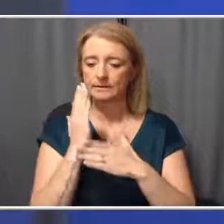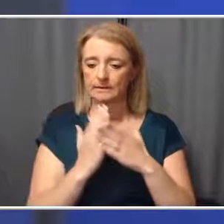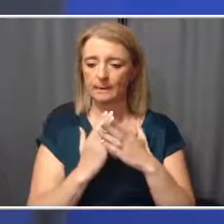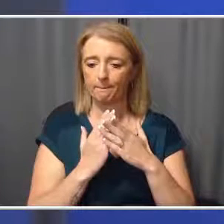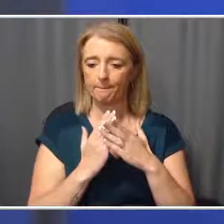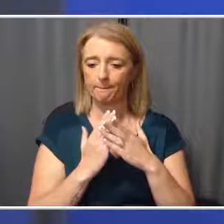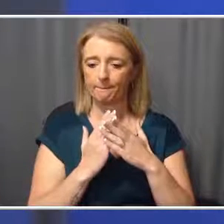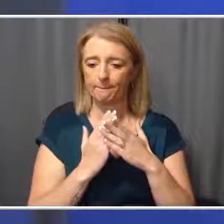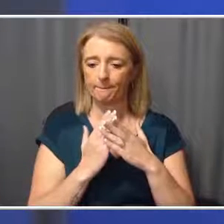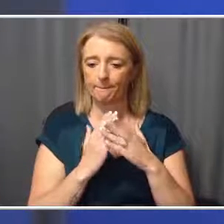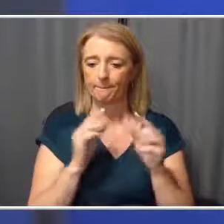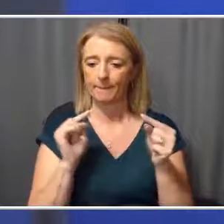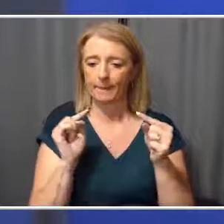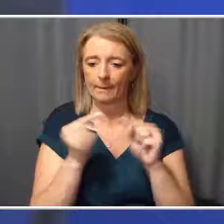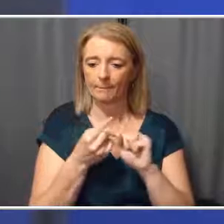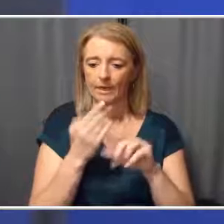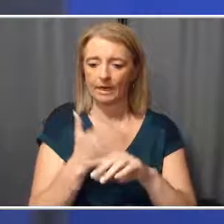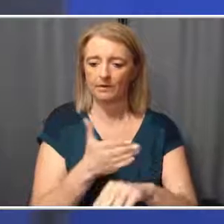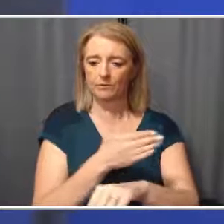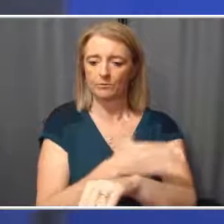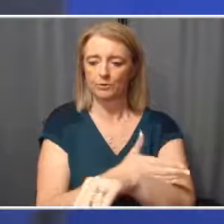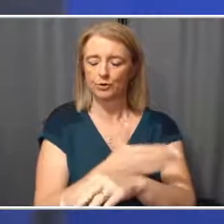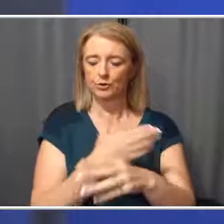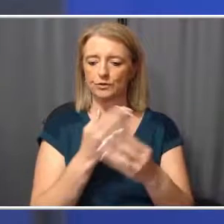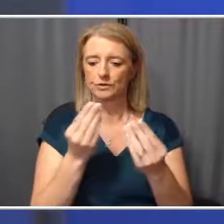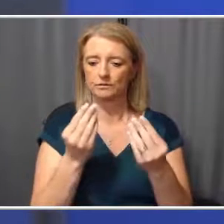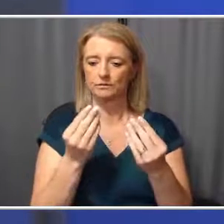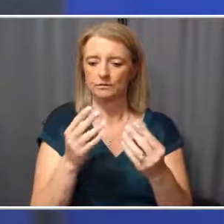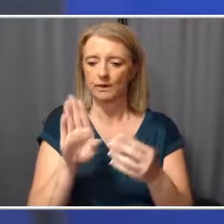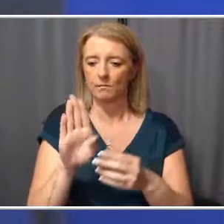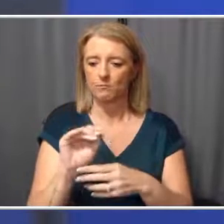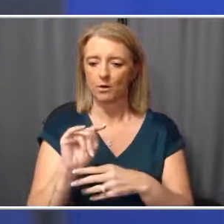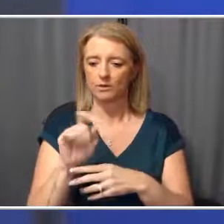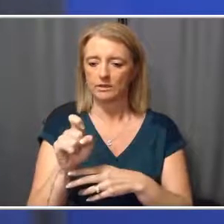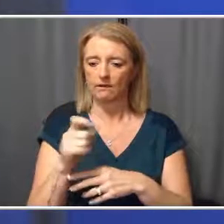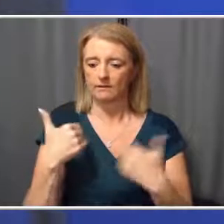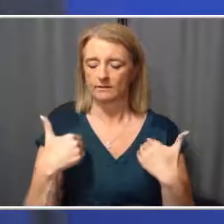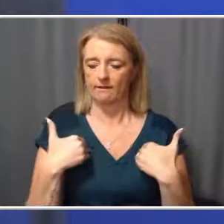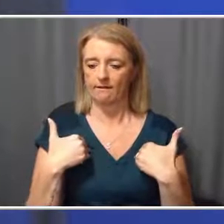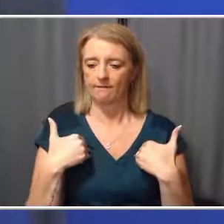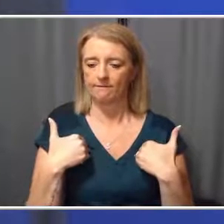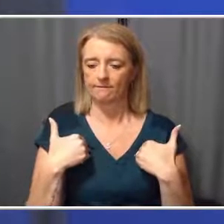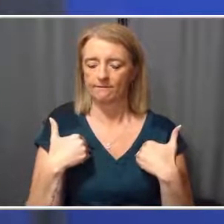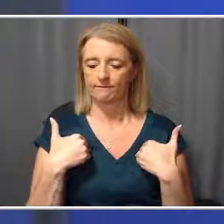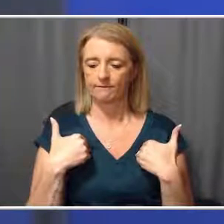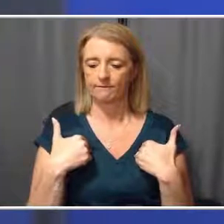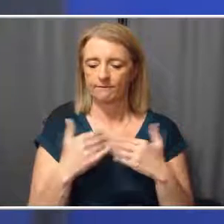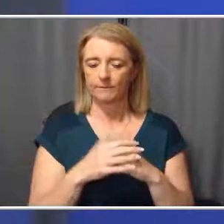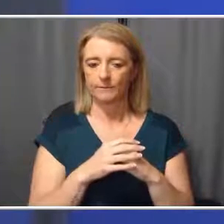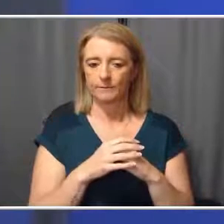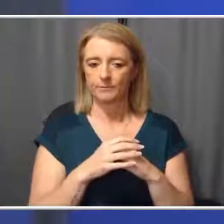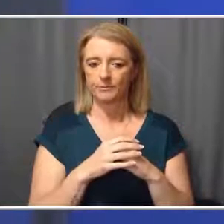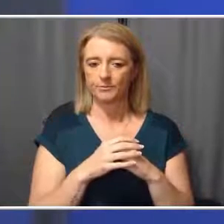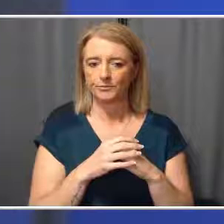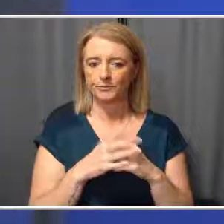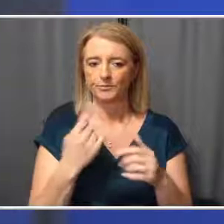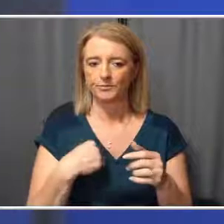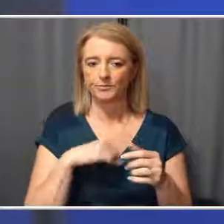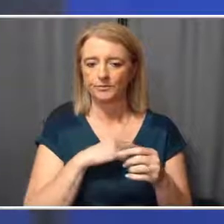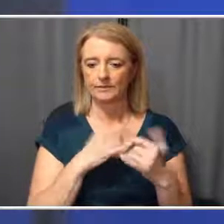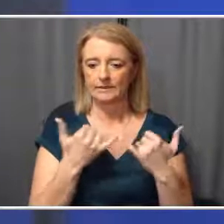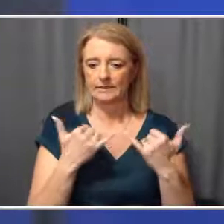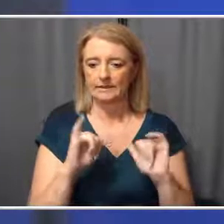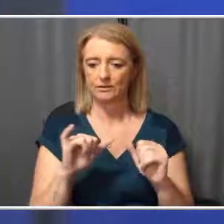most people in my life, thankfully, do struggle from severe headaches, so they're not completely unaware. But